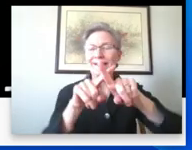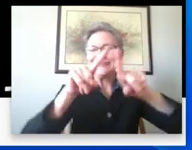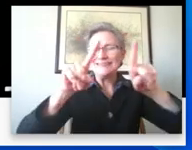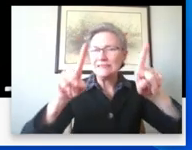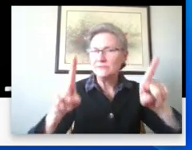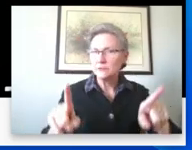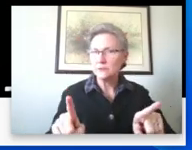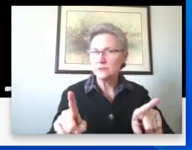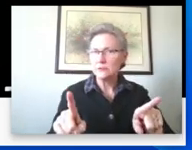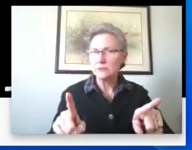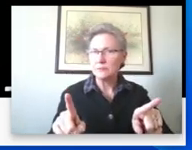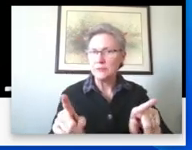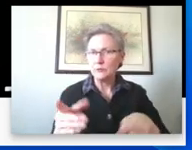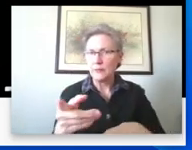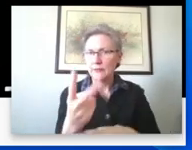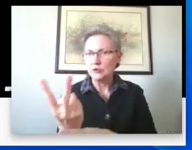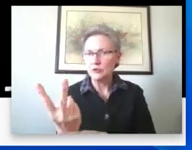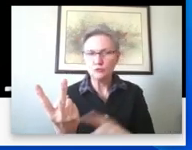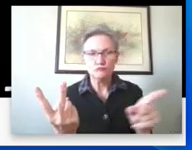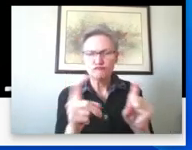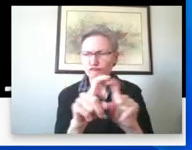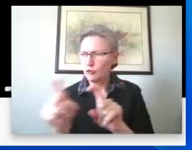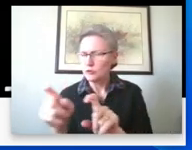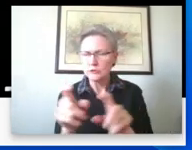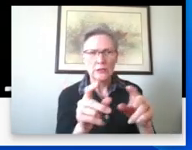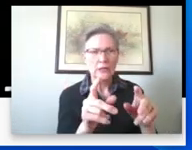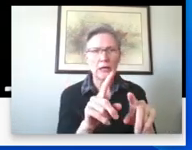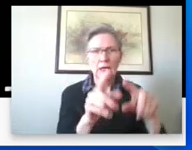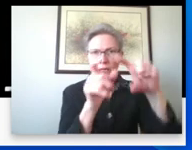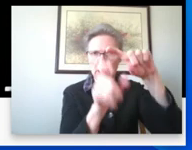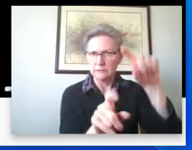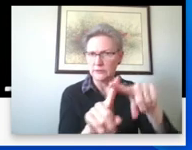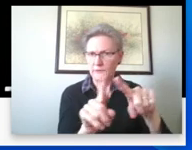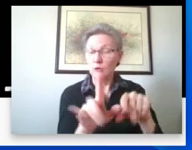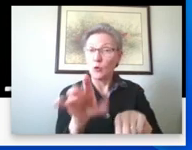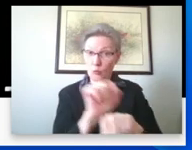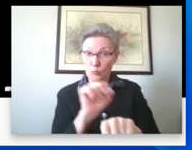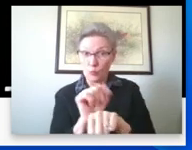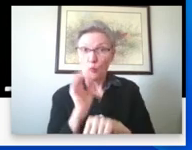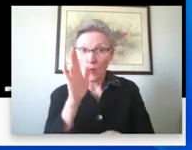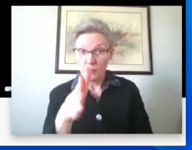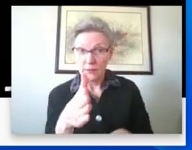the two, okay? Your work is going to be